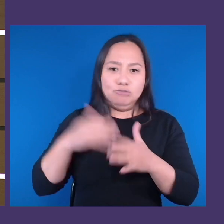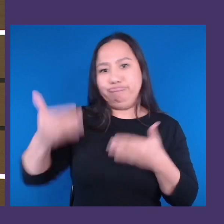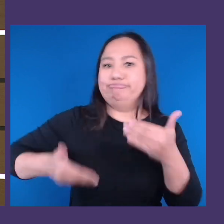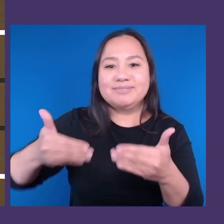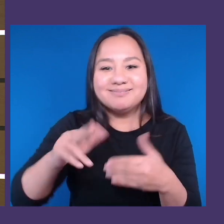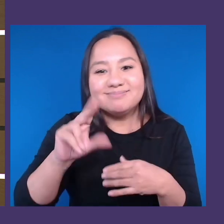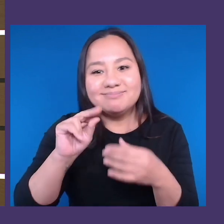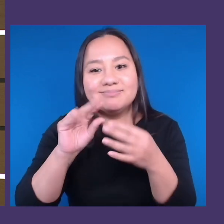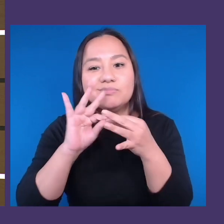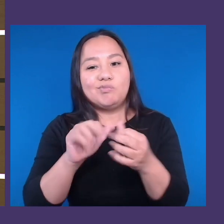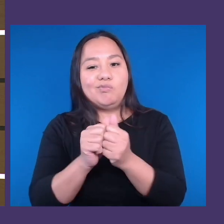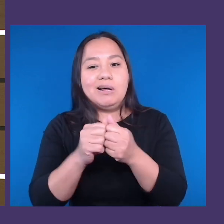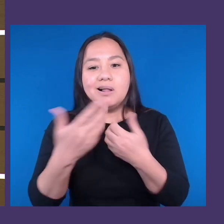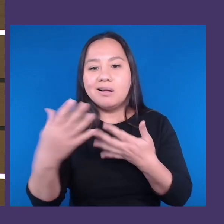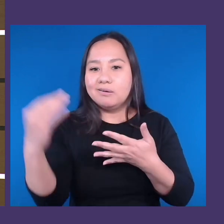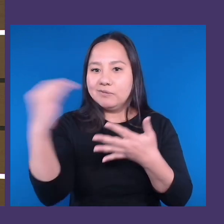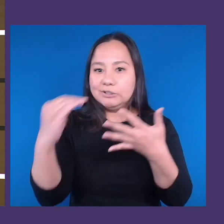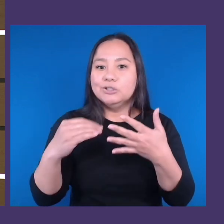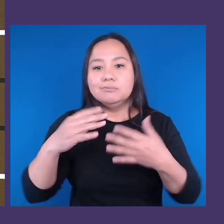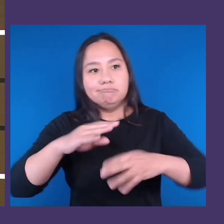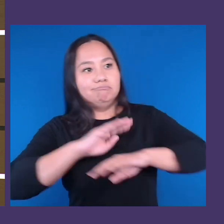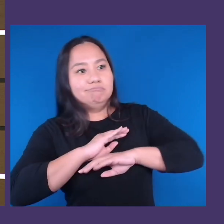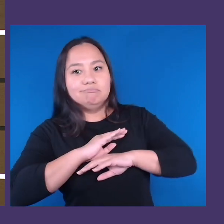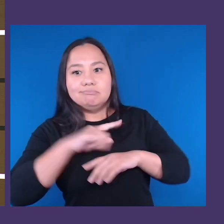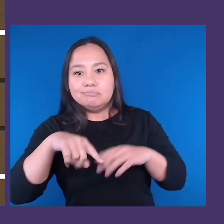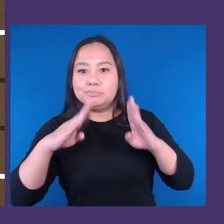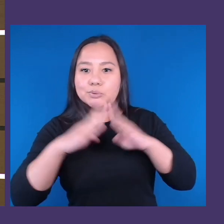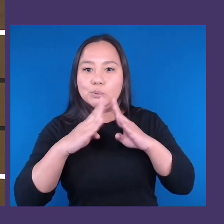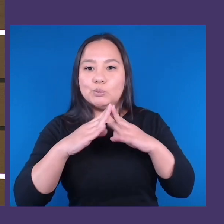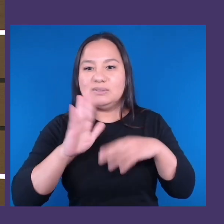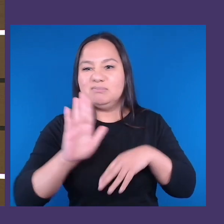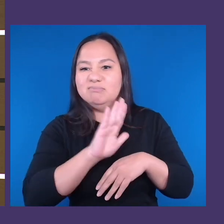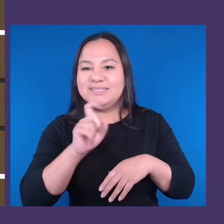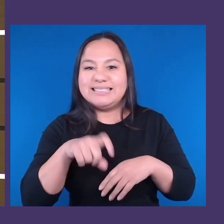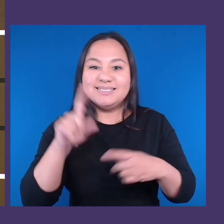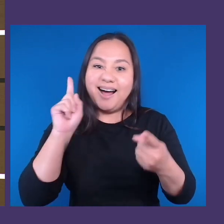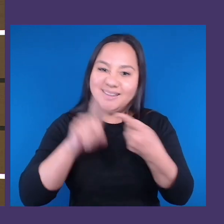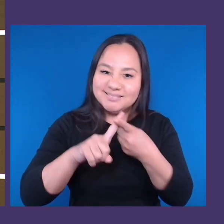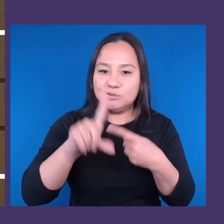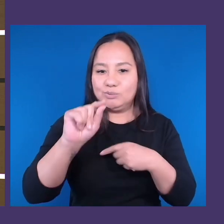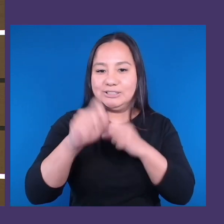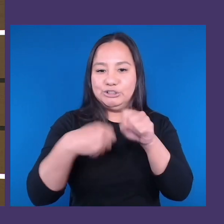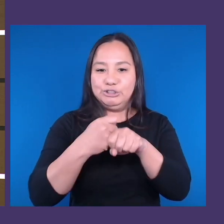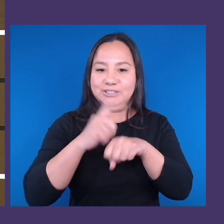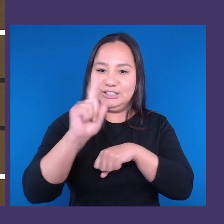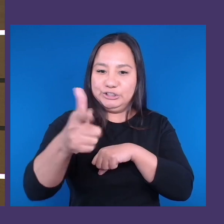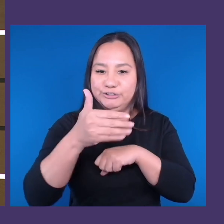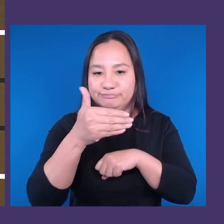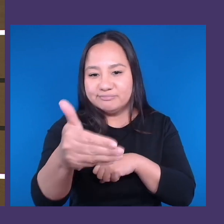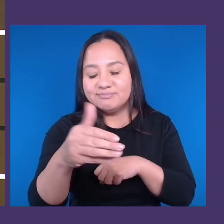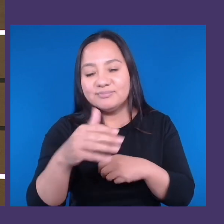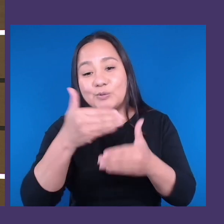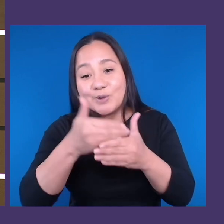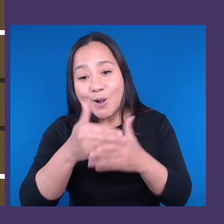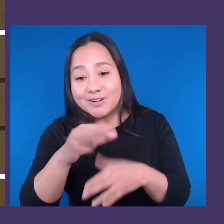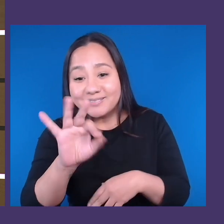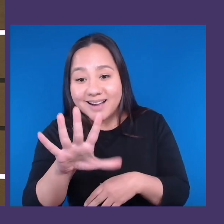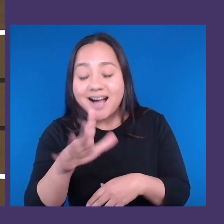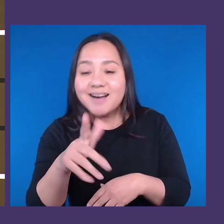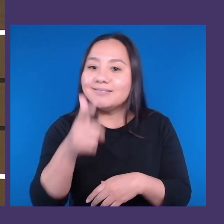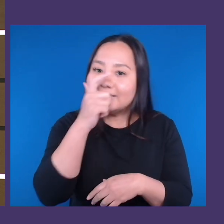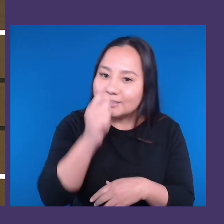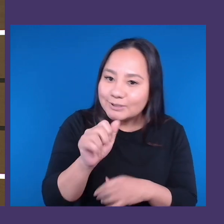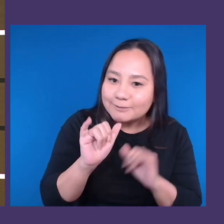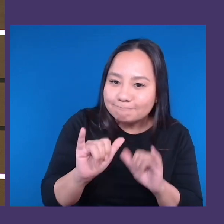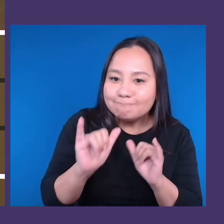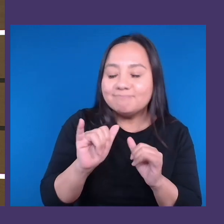of this community until 20 years later, Windows 95. And interestingly, in the latter half of the